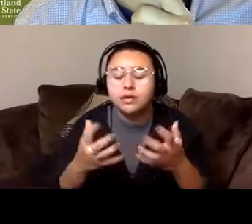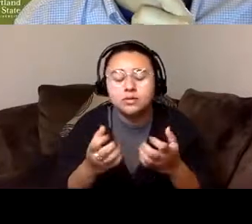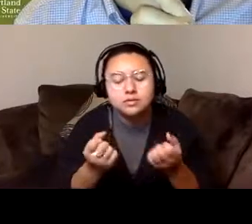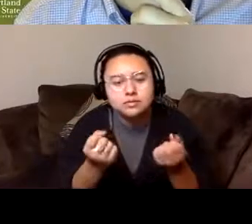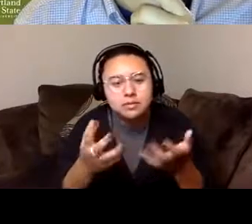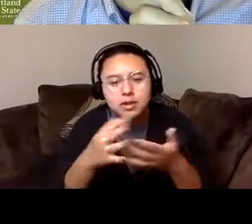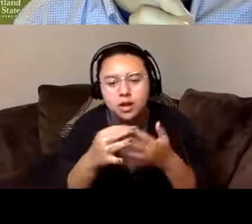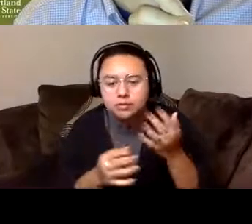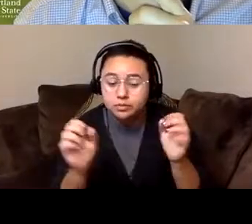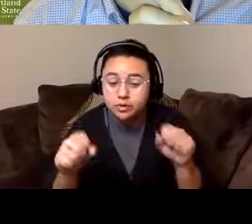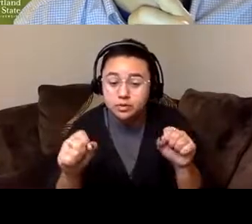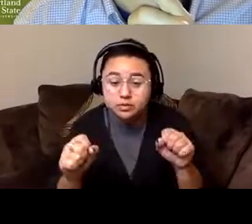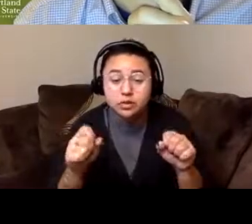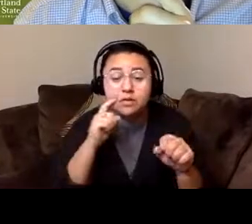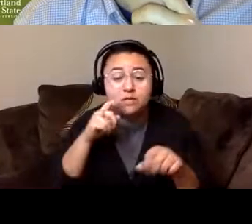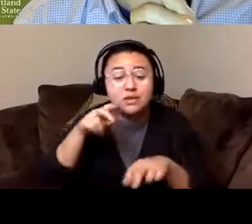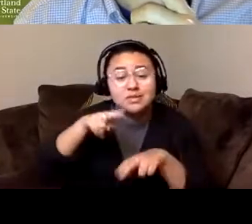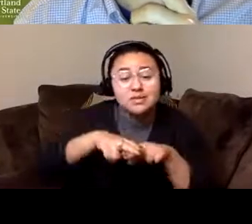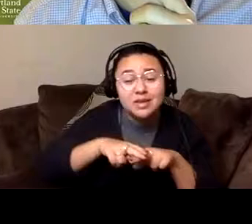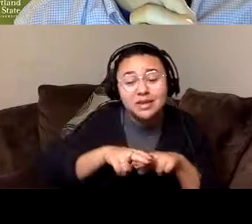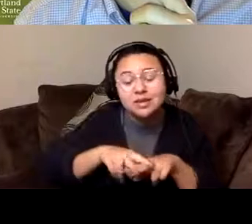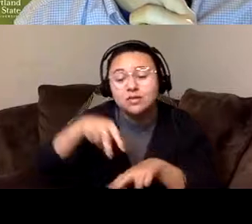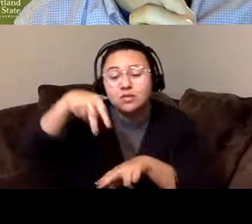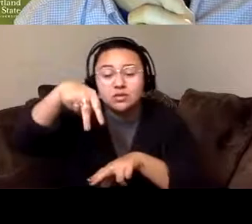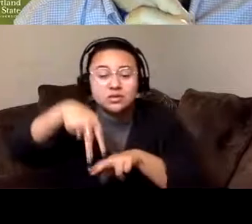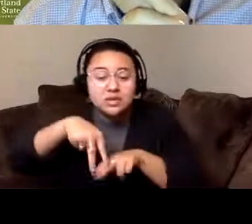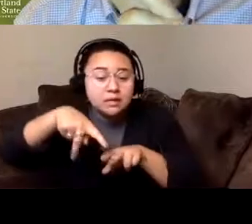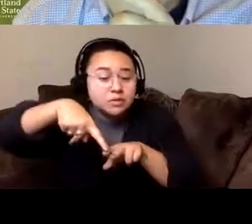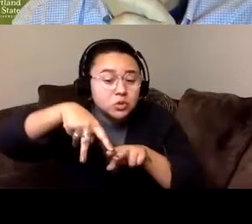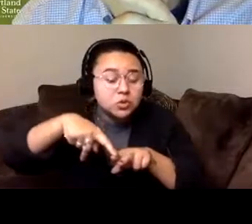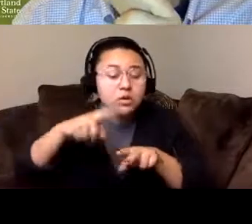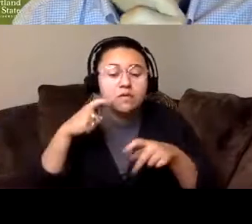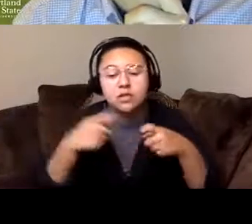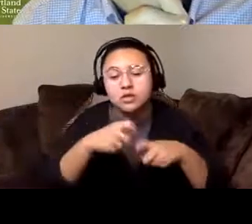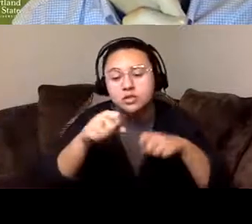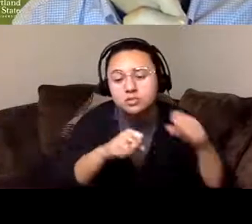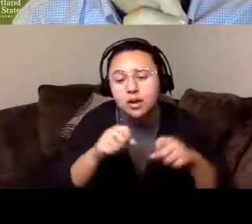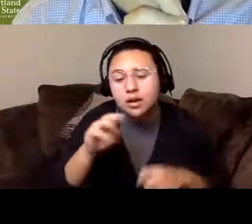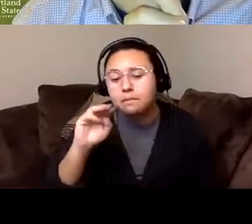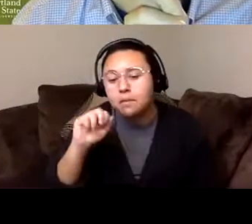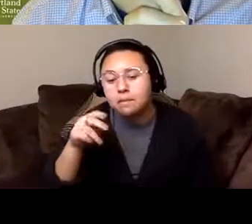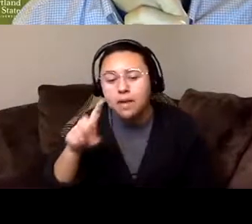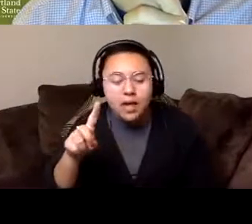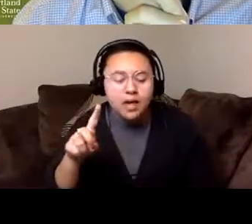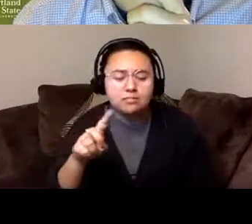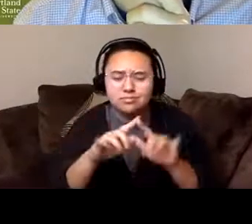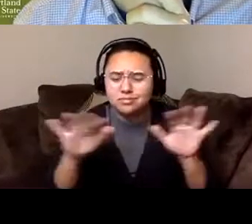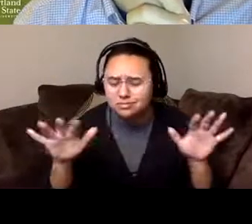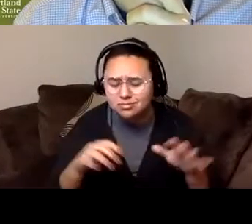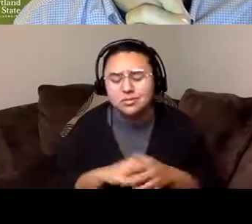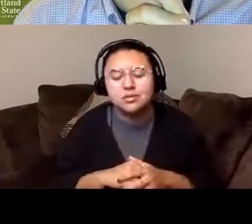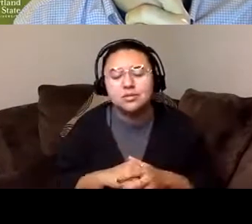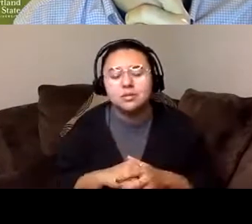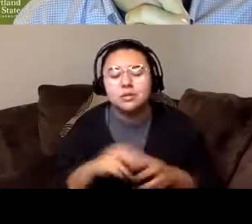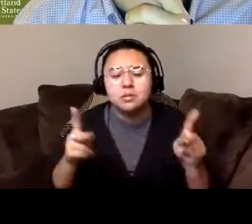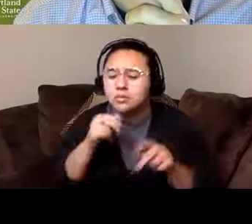as possible for seated devices, for stand-up scooters, for electric bikes, for mopeds, et cetera, for getting people out of their